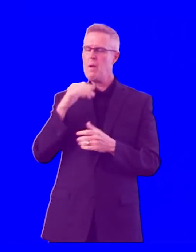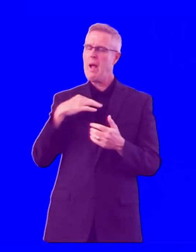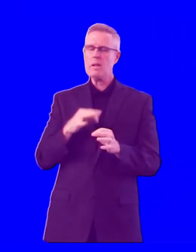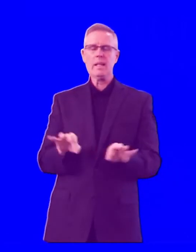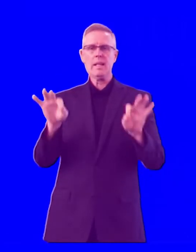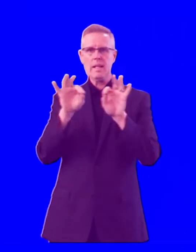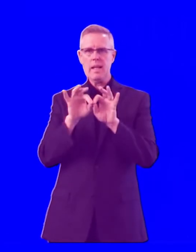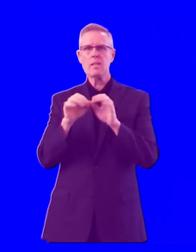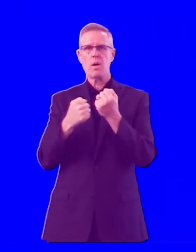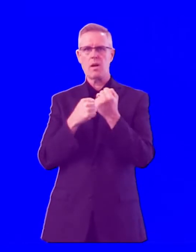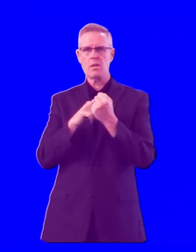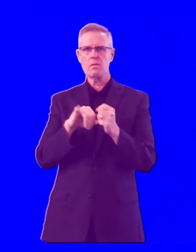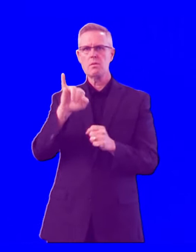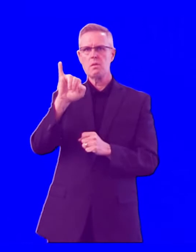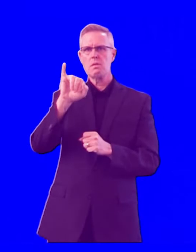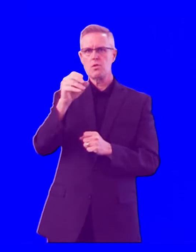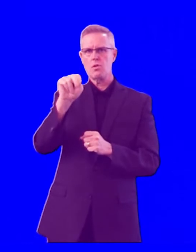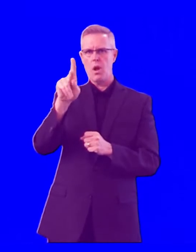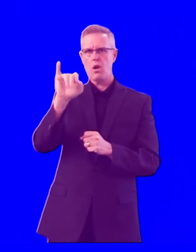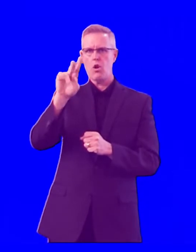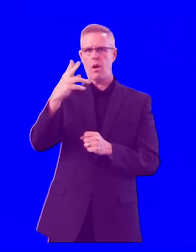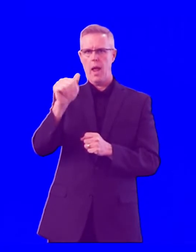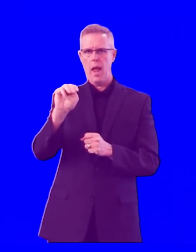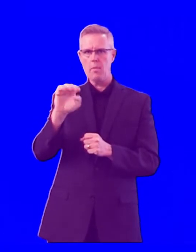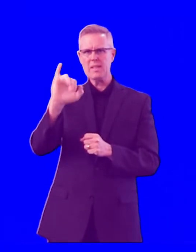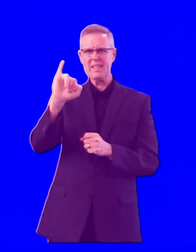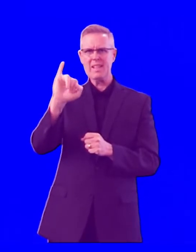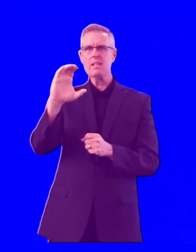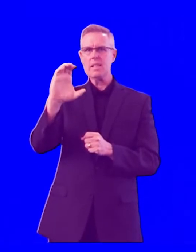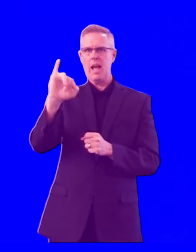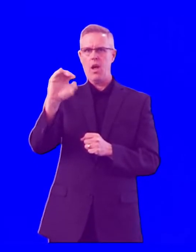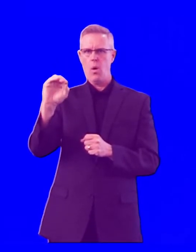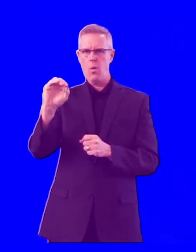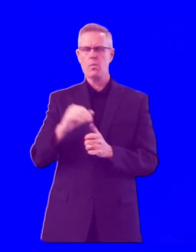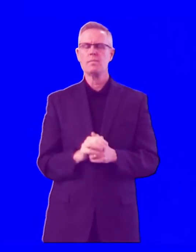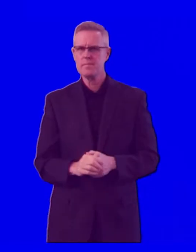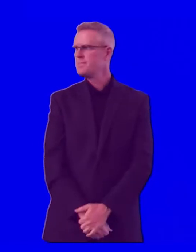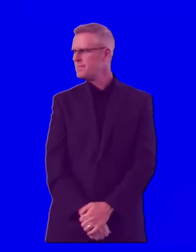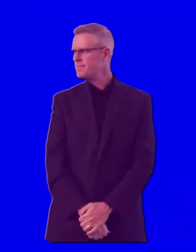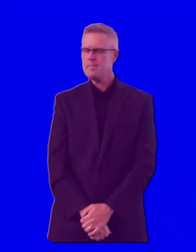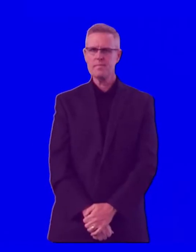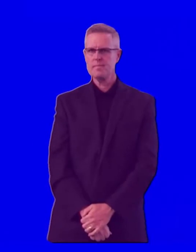key sponsor, I'd like to bring up here John Kirkham, who's the Chief Information Officer. John.